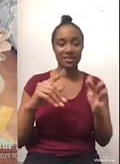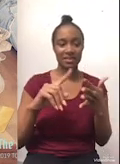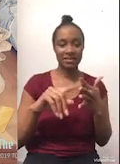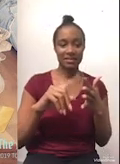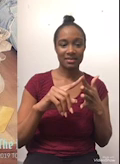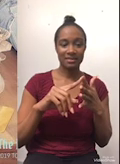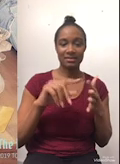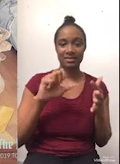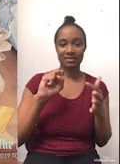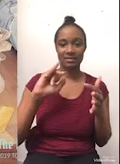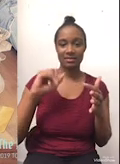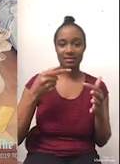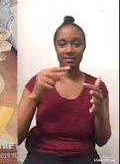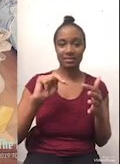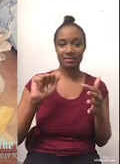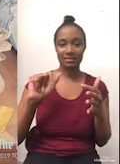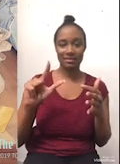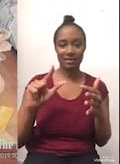Signals by Nicole Millar.